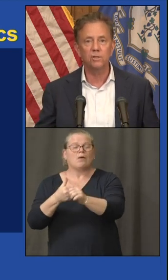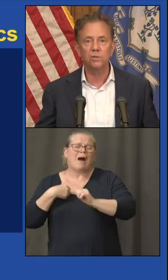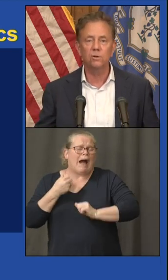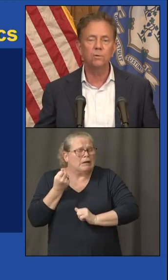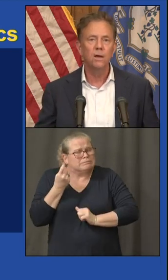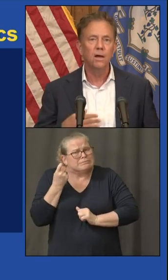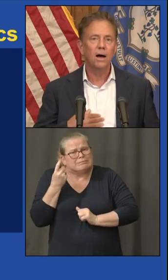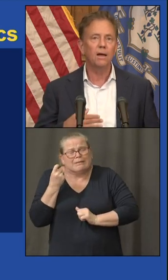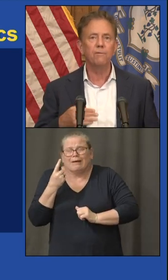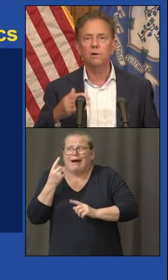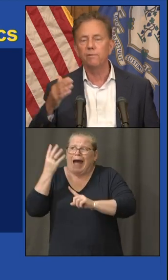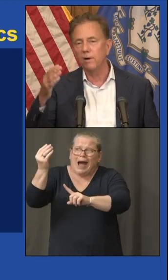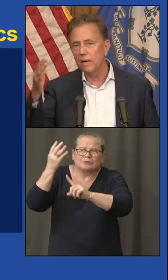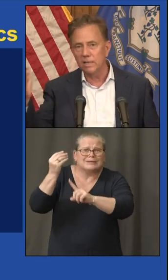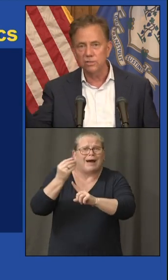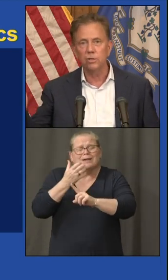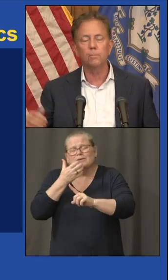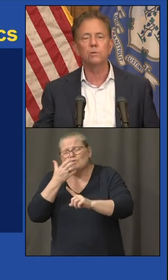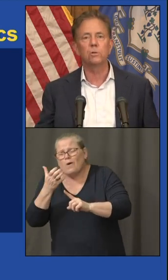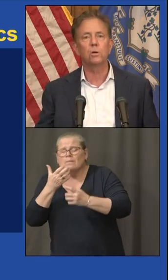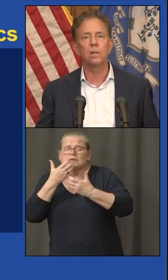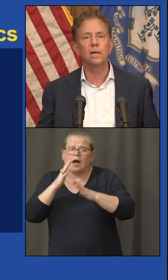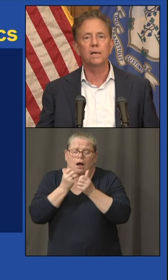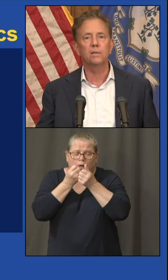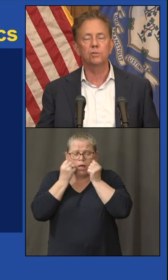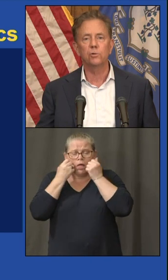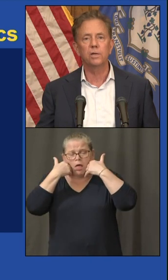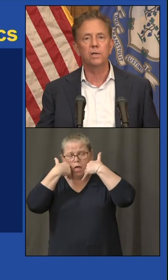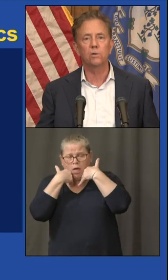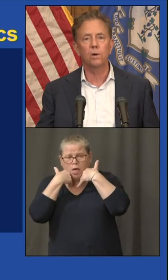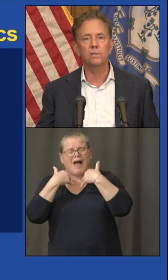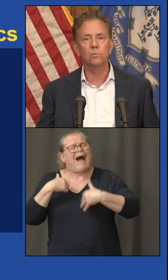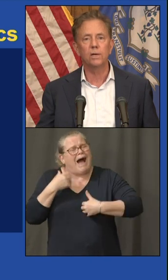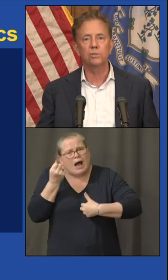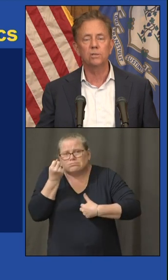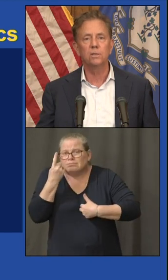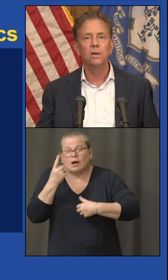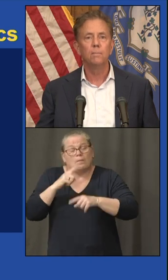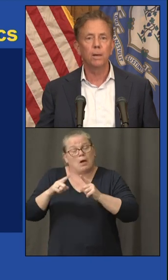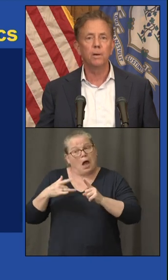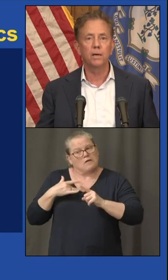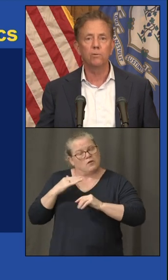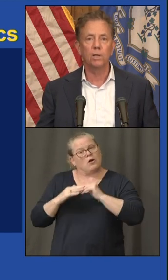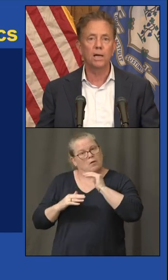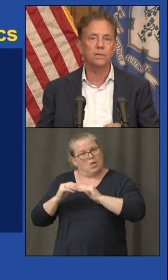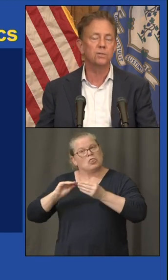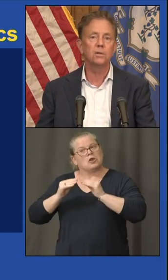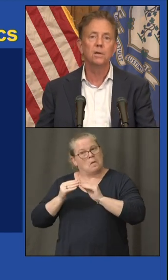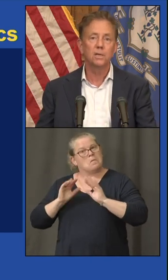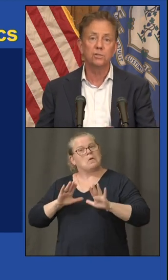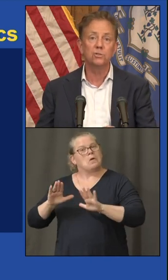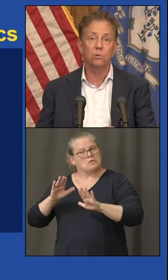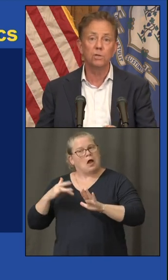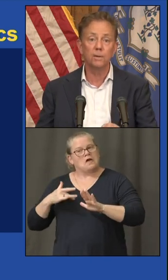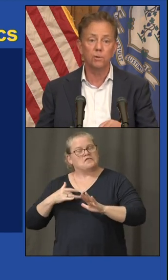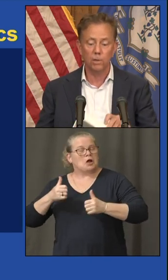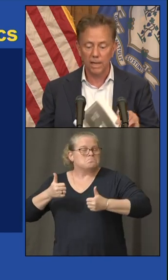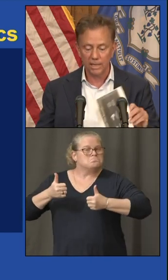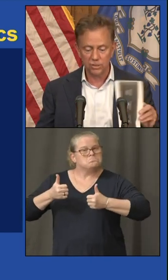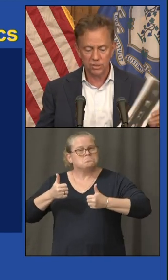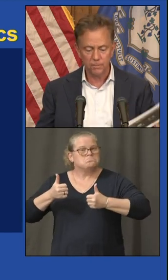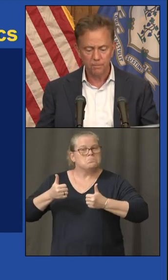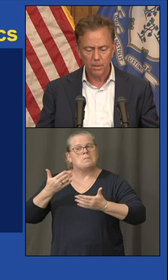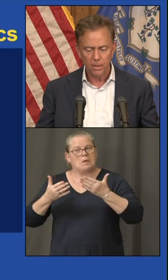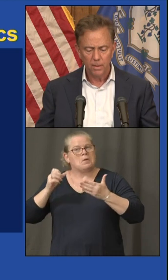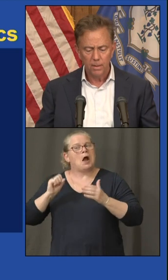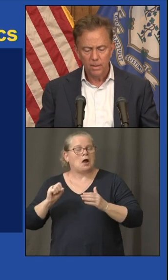tougher to do. I feel fine. These numbers look like they're trending in the right direction. Maybe I can relax. This is no time to